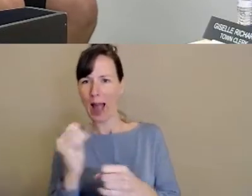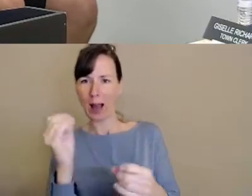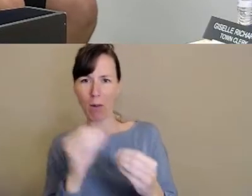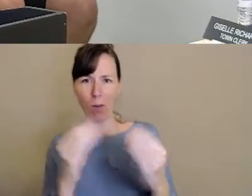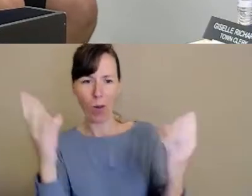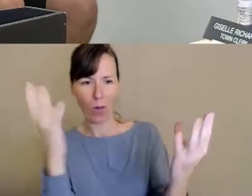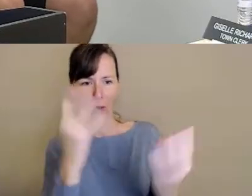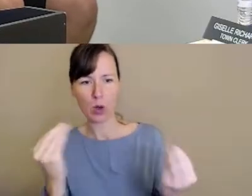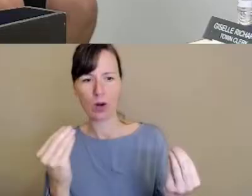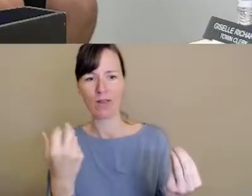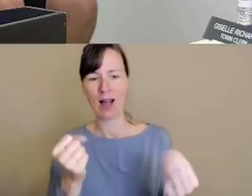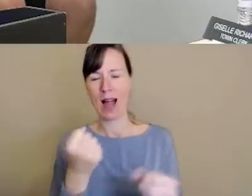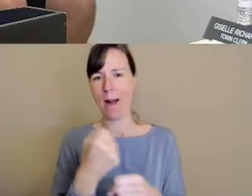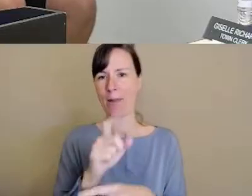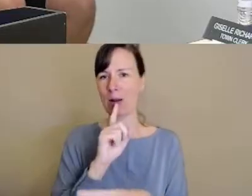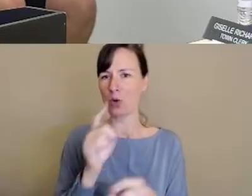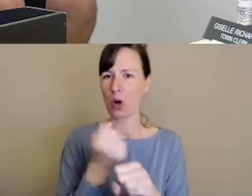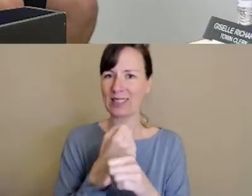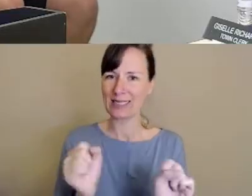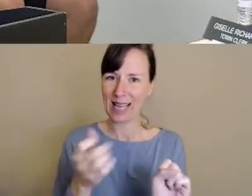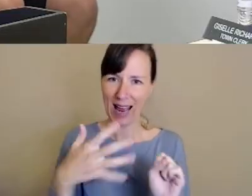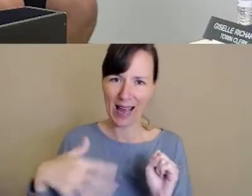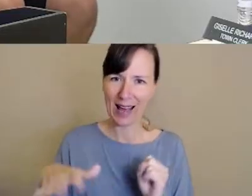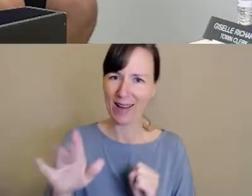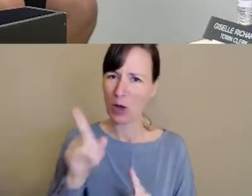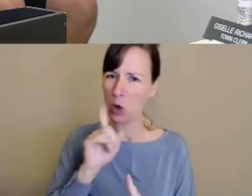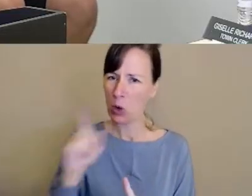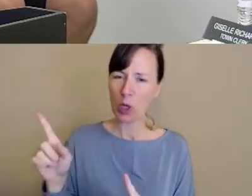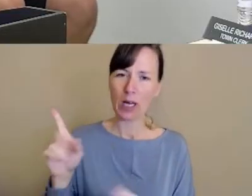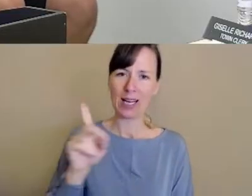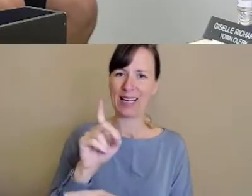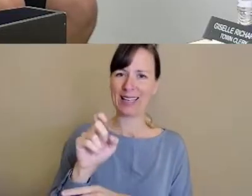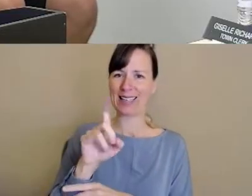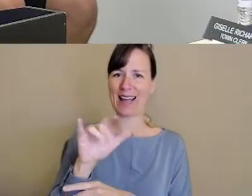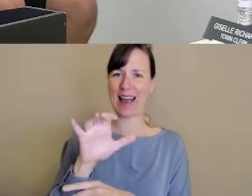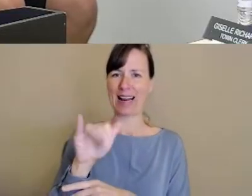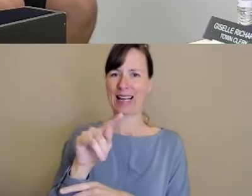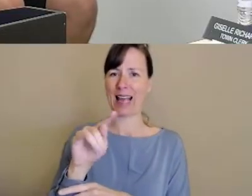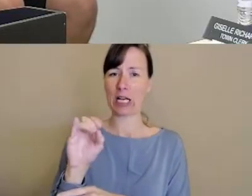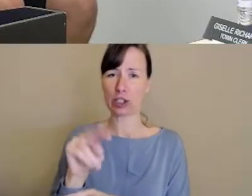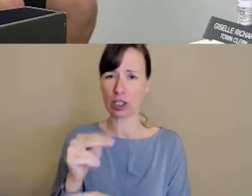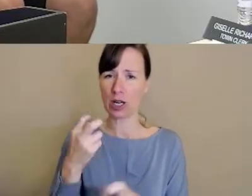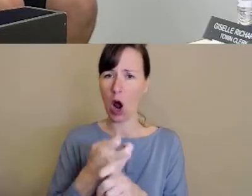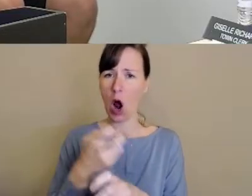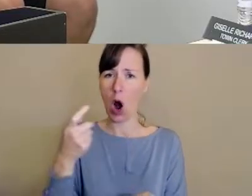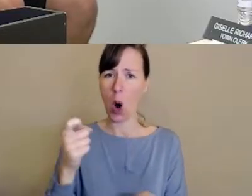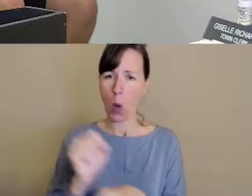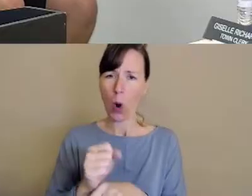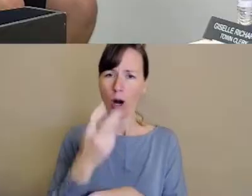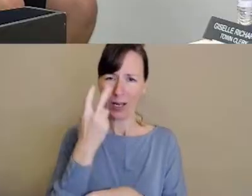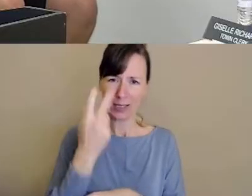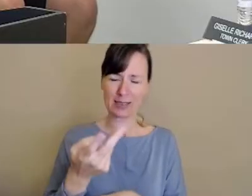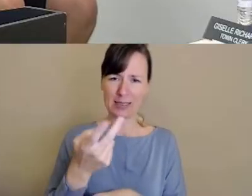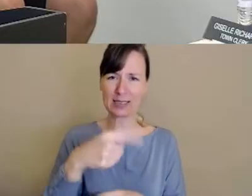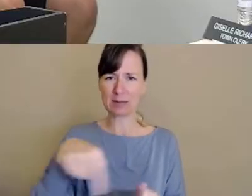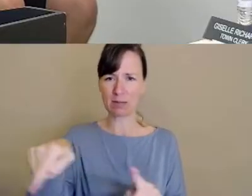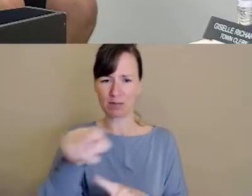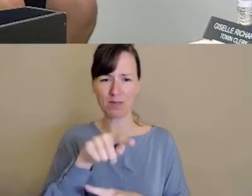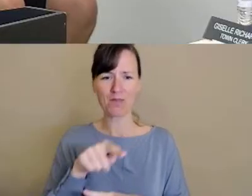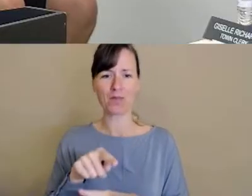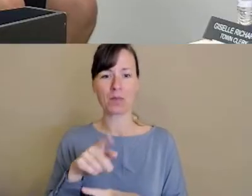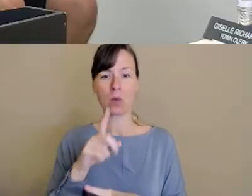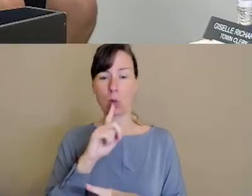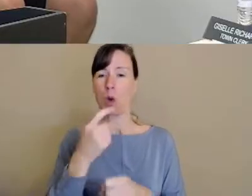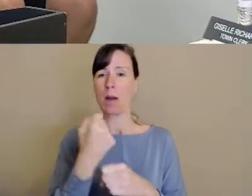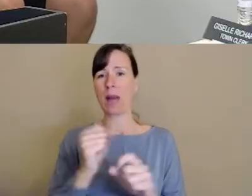community. His dedication and hard work have not gone unnoticed, and they truly make a difference for families like mine